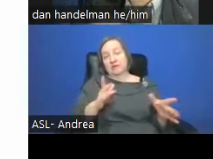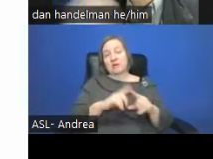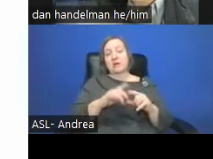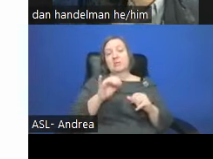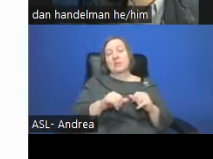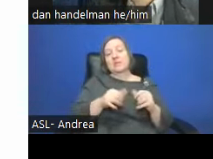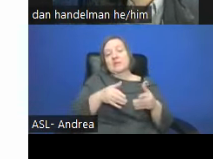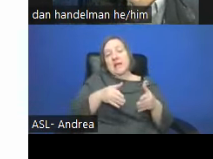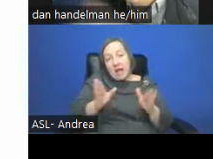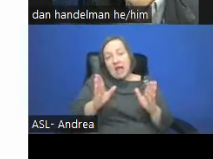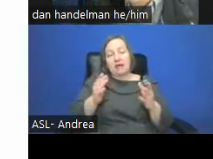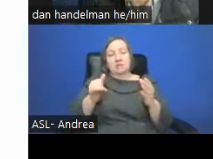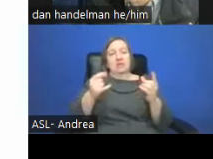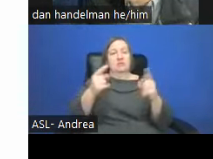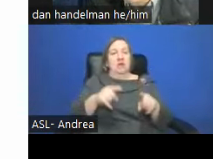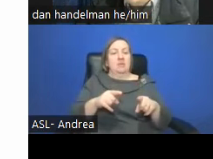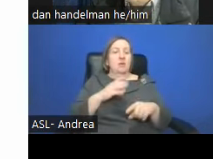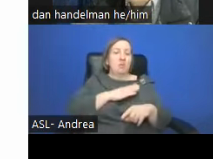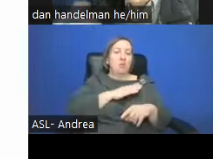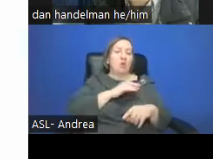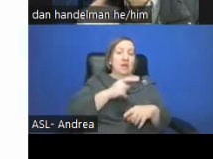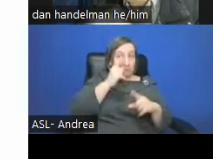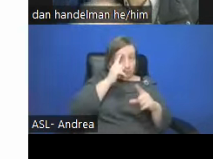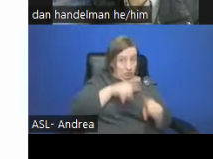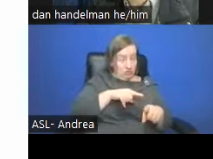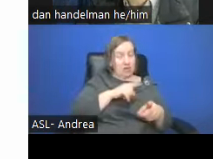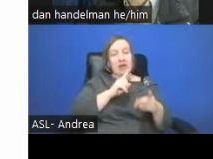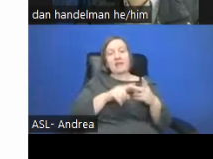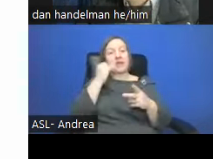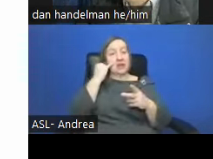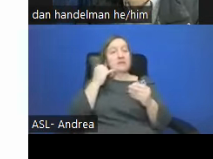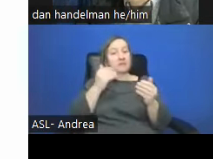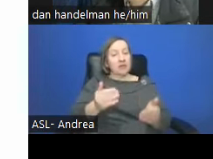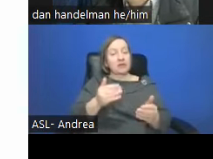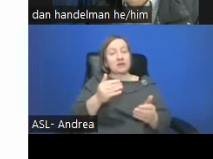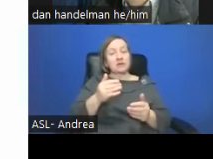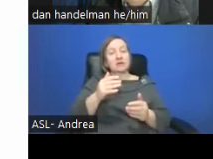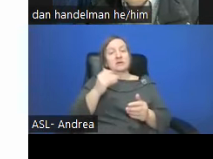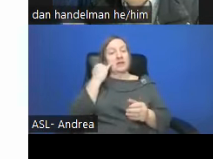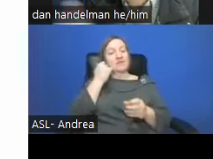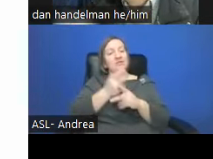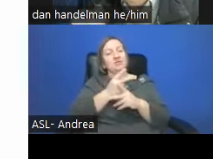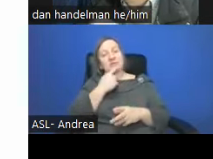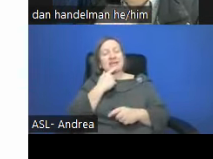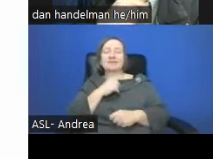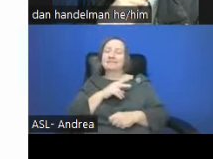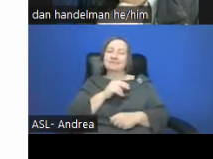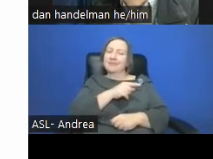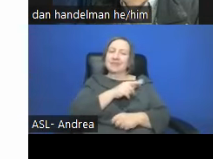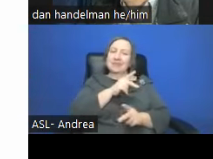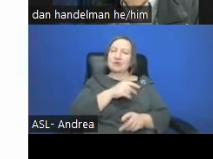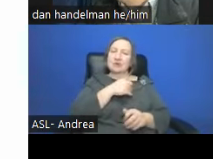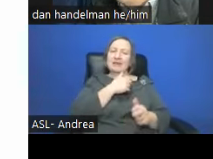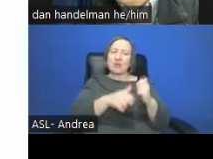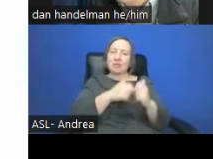that for that to happen, either the board has to say it's okay, and then even if they do, if the supervisor says, you know what, this person's got some